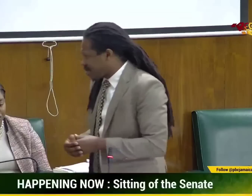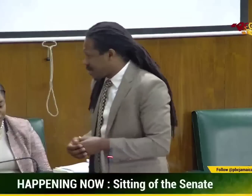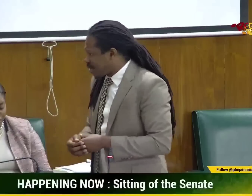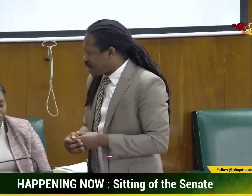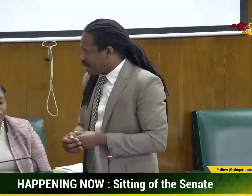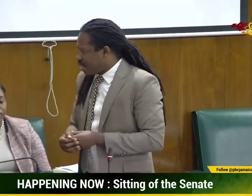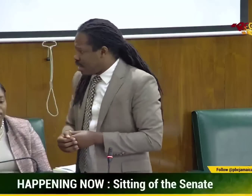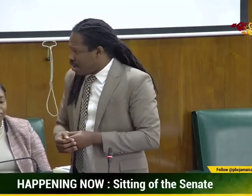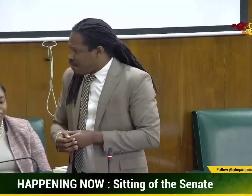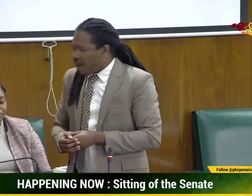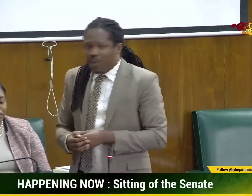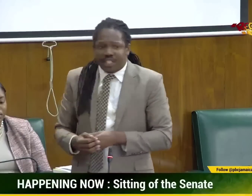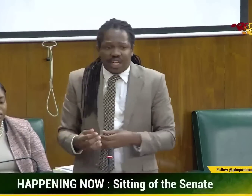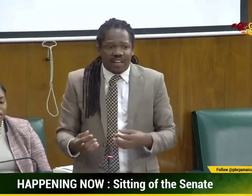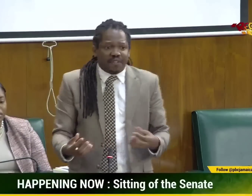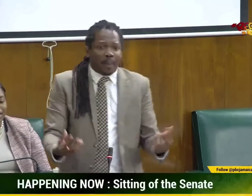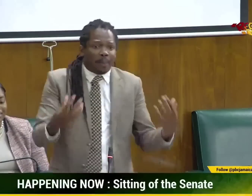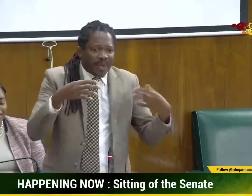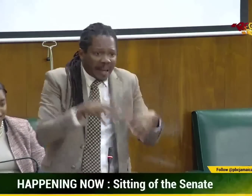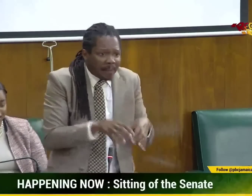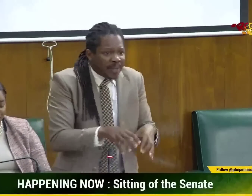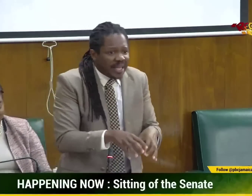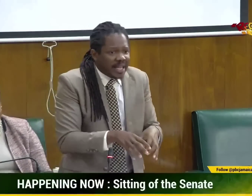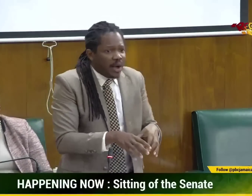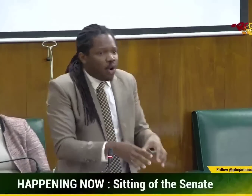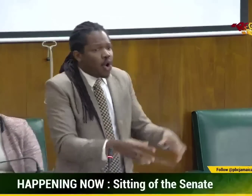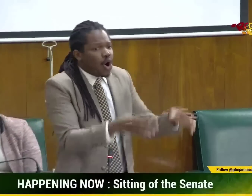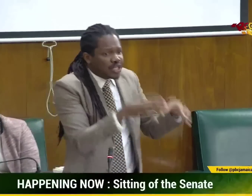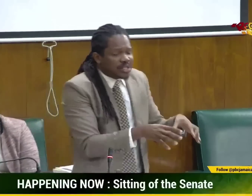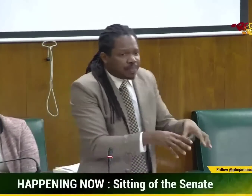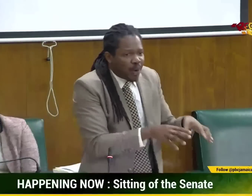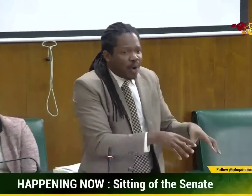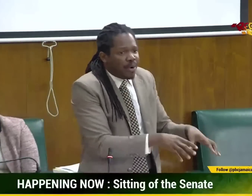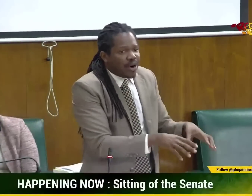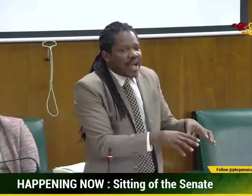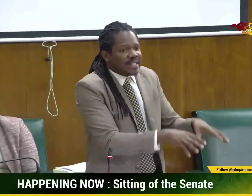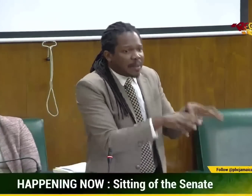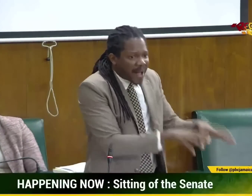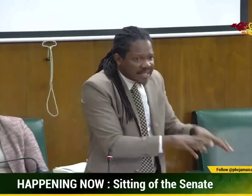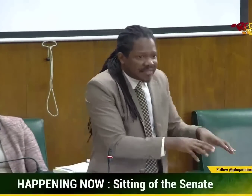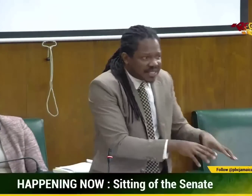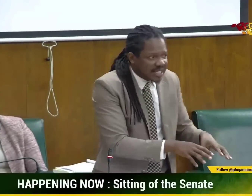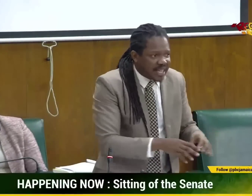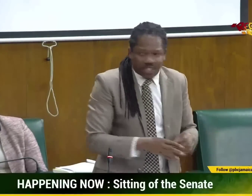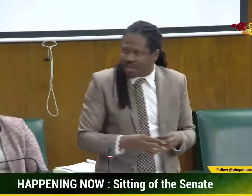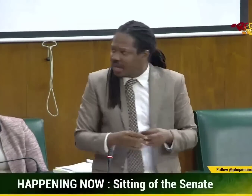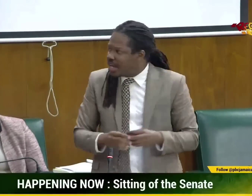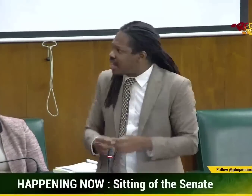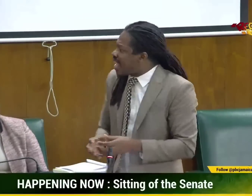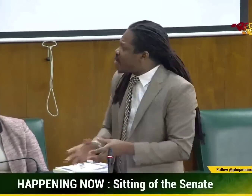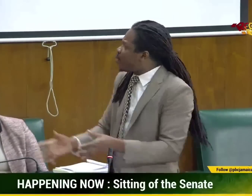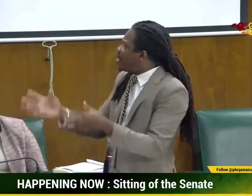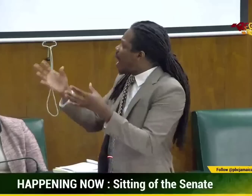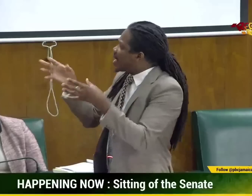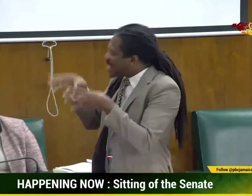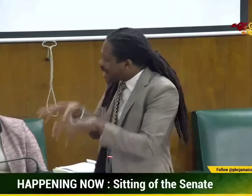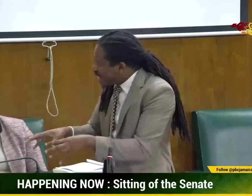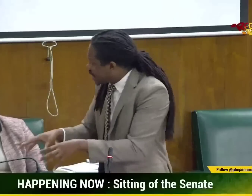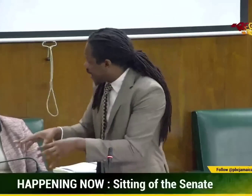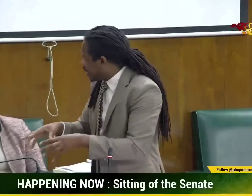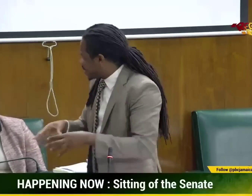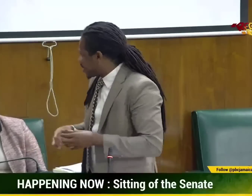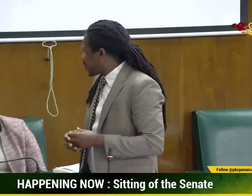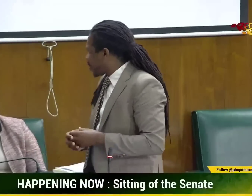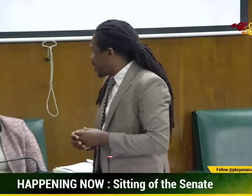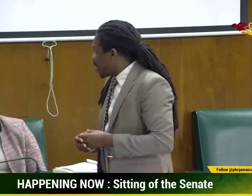Yes. For which if the PMP holds Portmore as a part of St. Catherine, they will